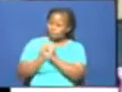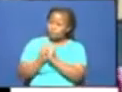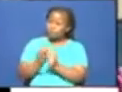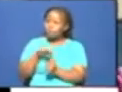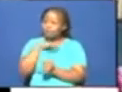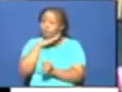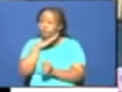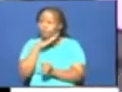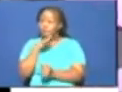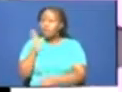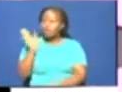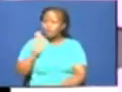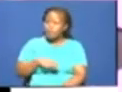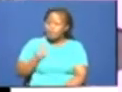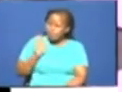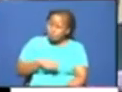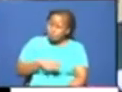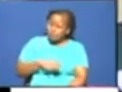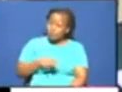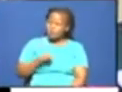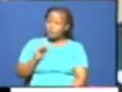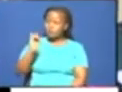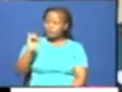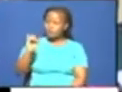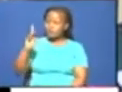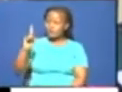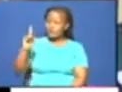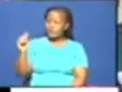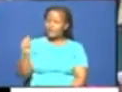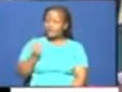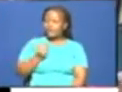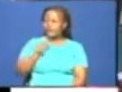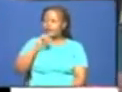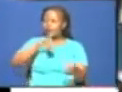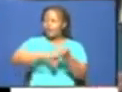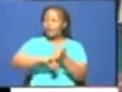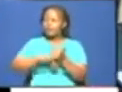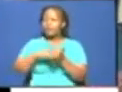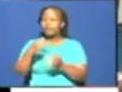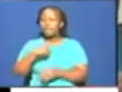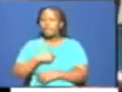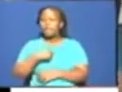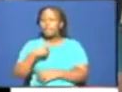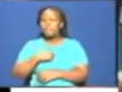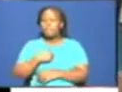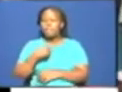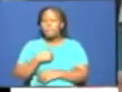Mama Aida Betty Nyawira Odinga.